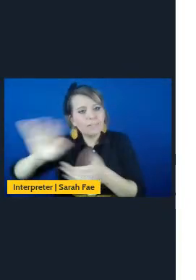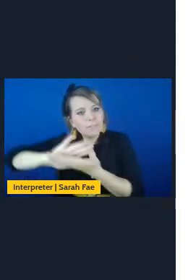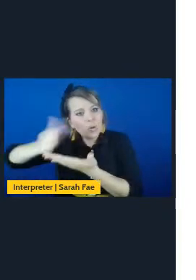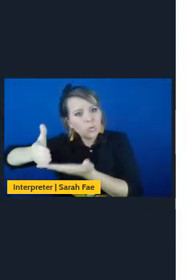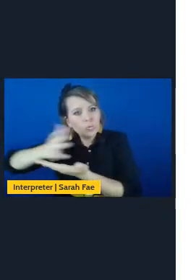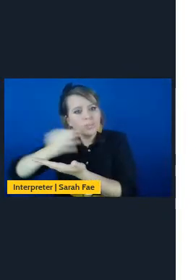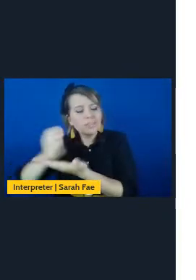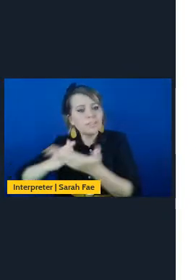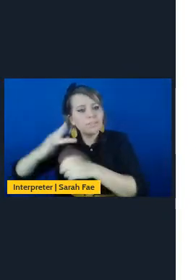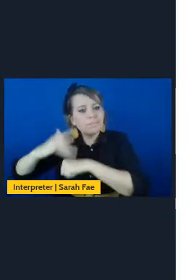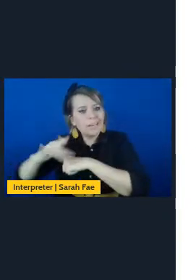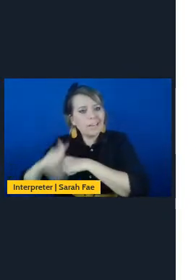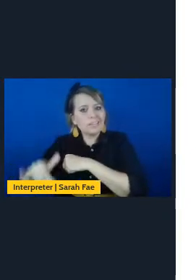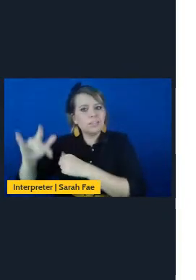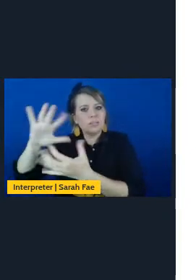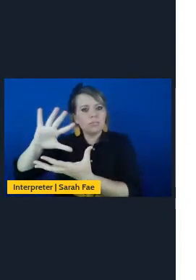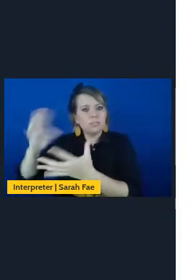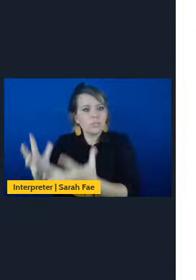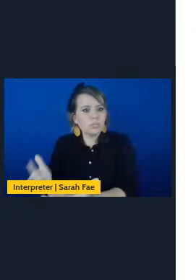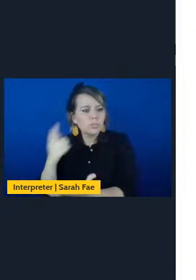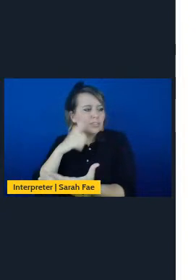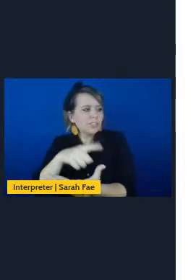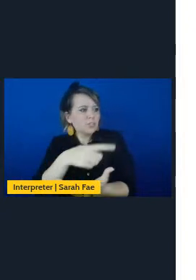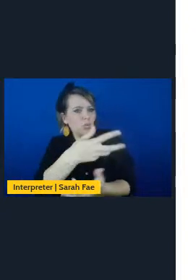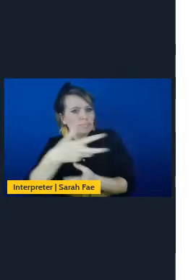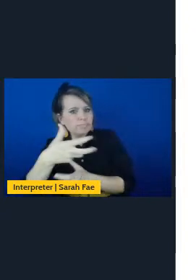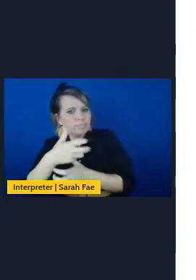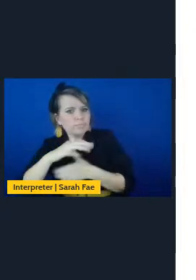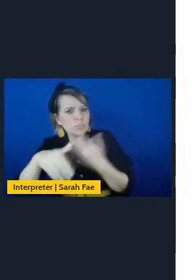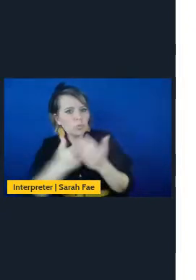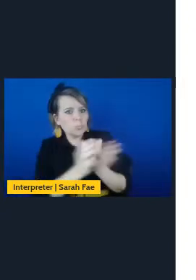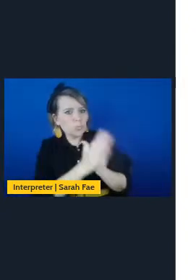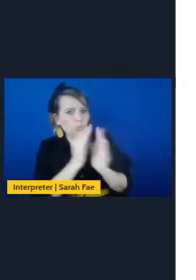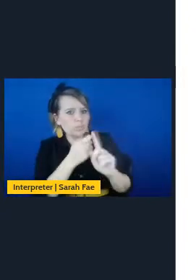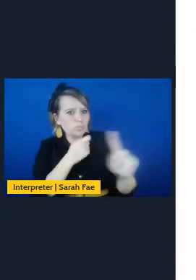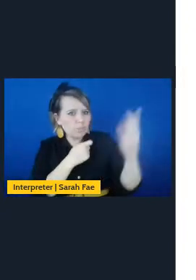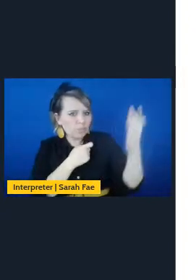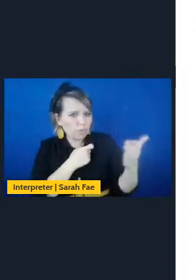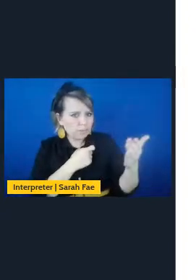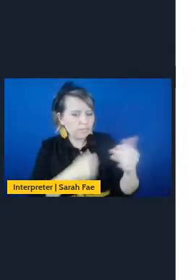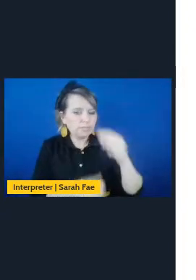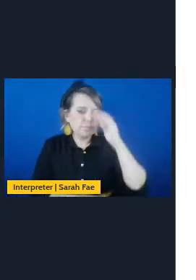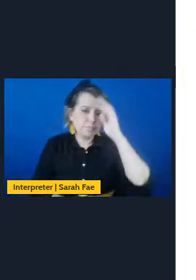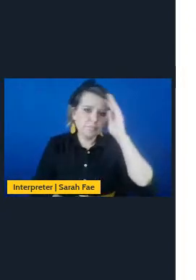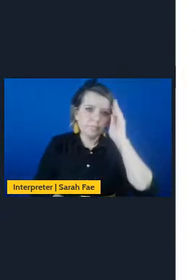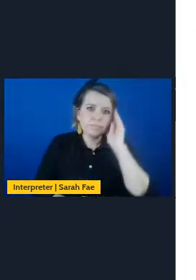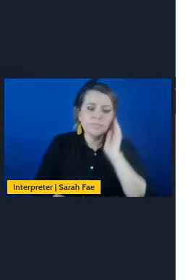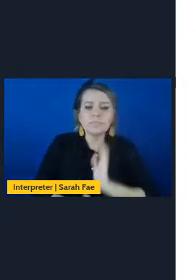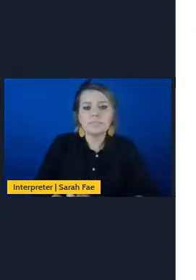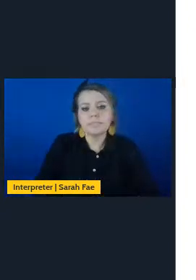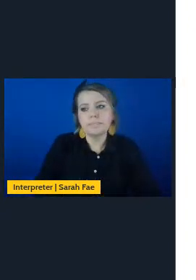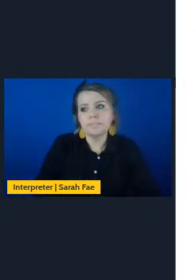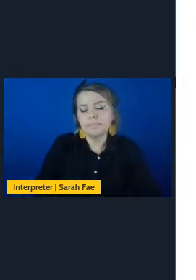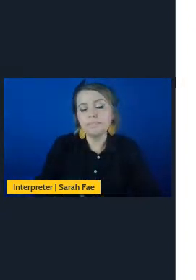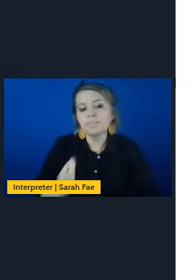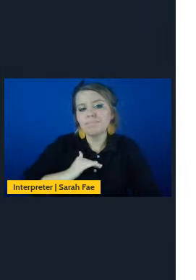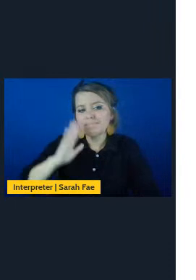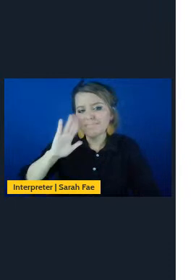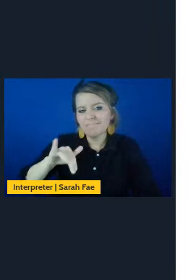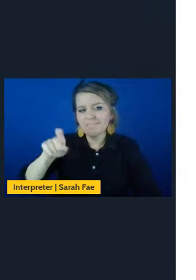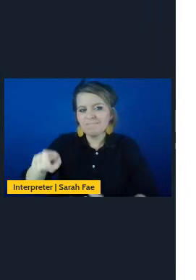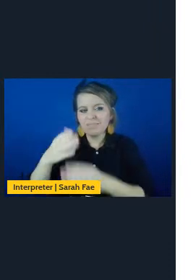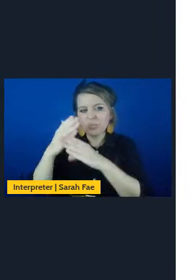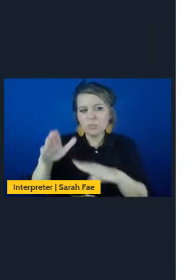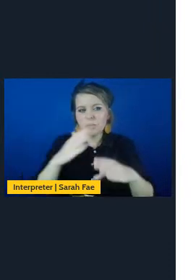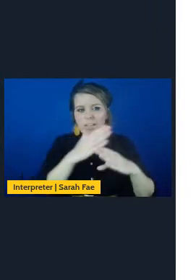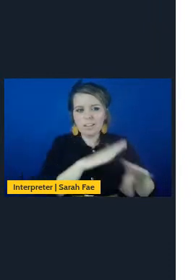for handling all those requests coming in from the front end. So here I realize I need to split this up, right? I need to split